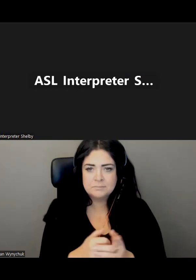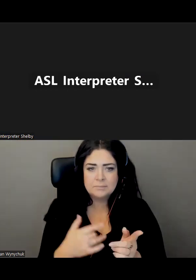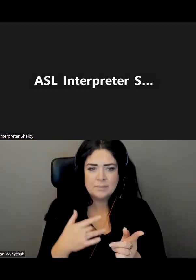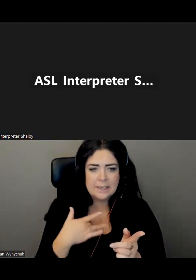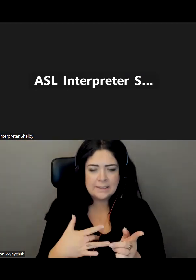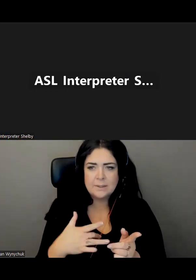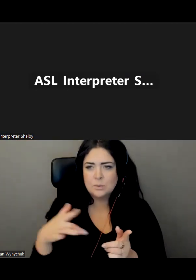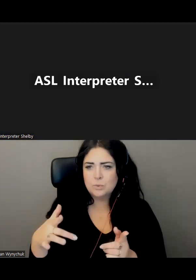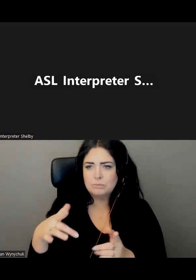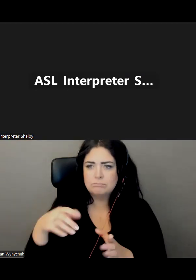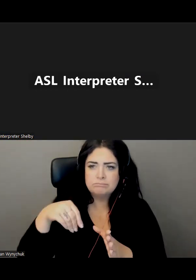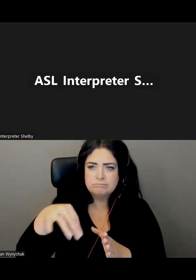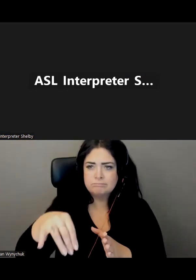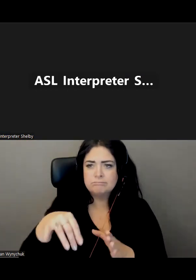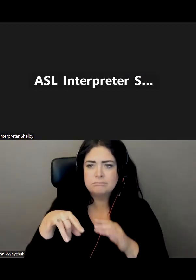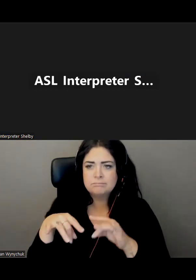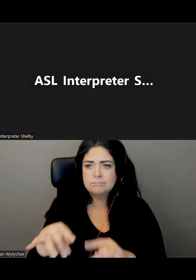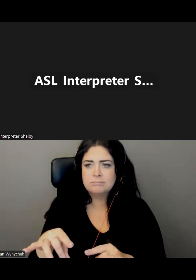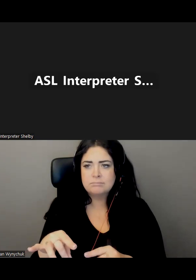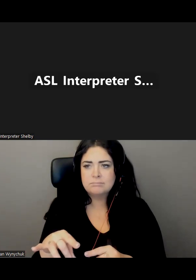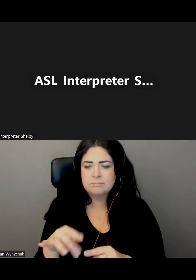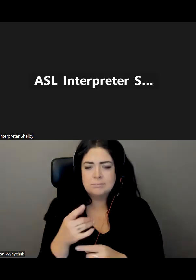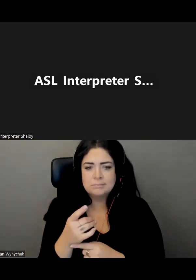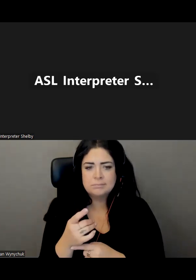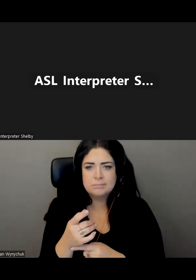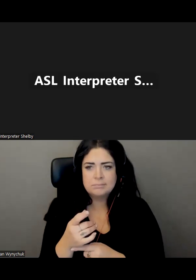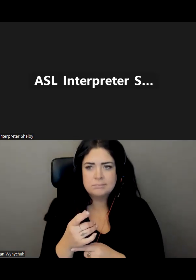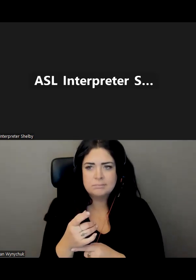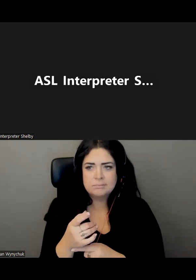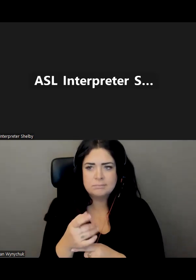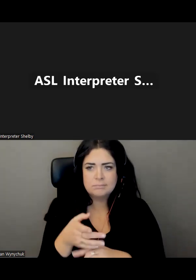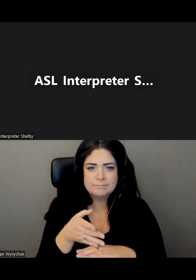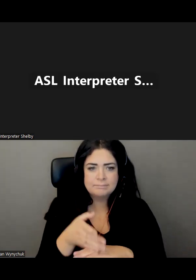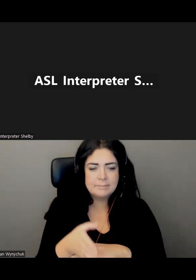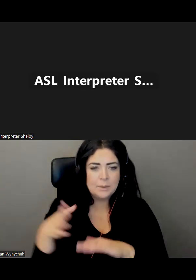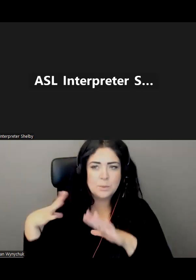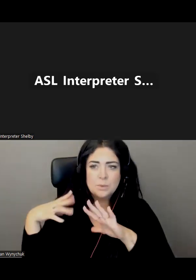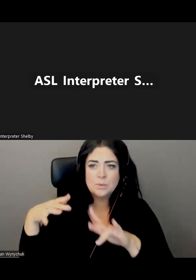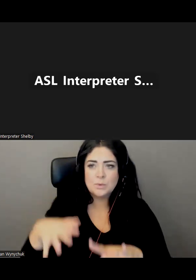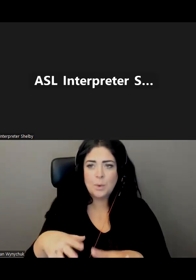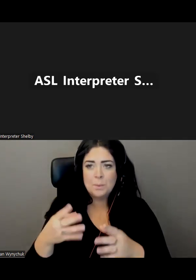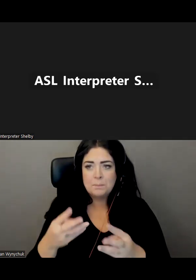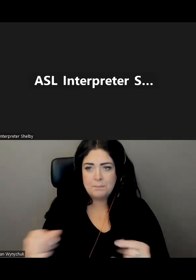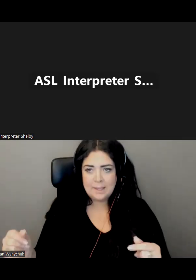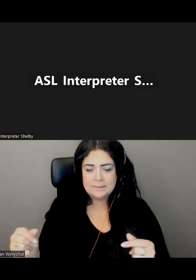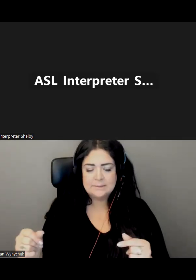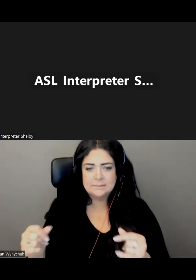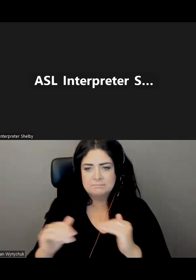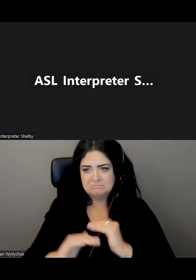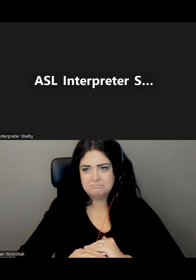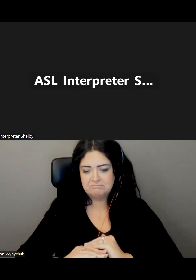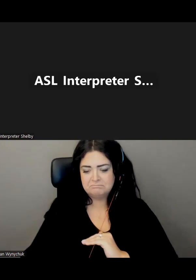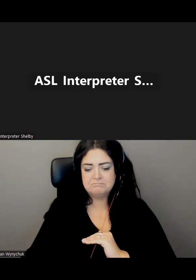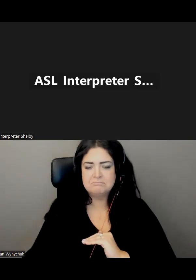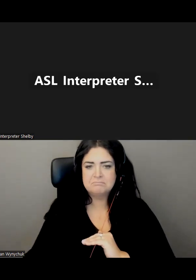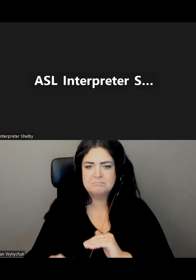compost in the right after the snow melts and the ground isn't so frosty, just because